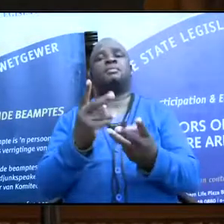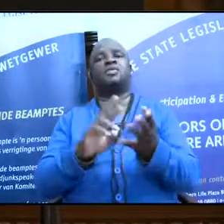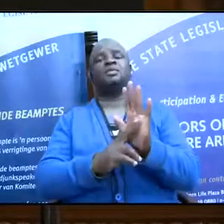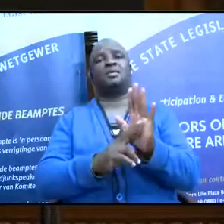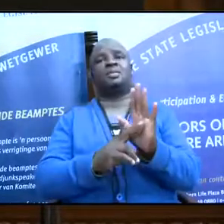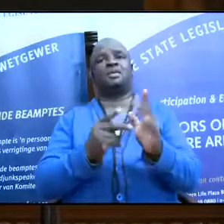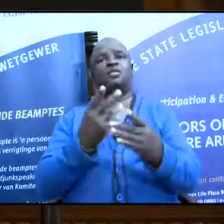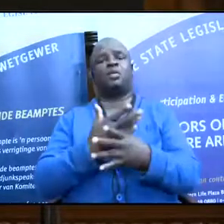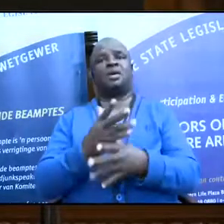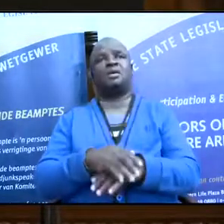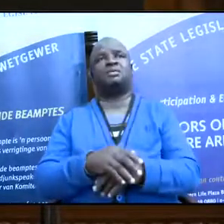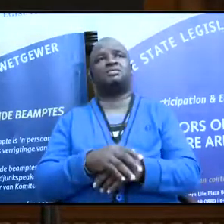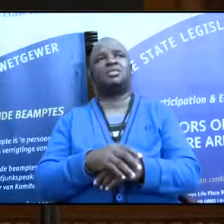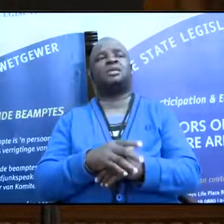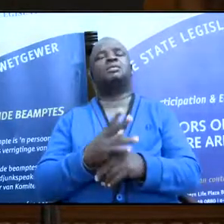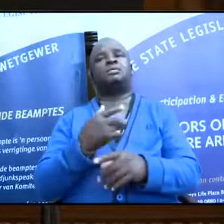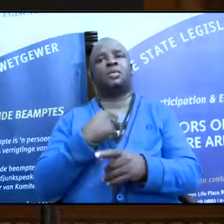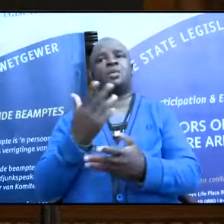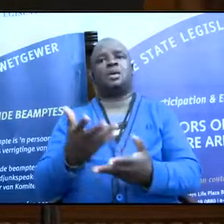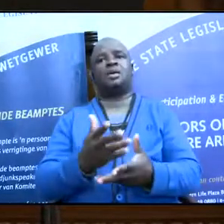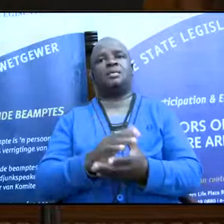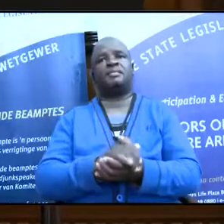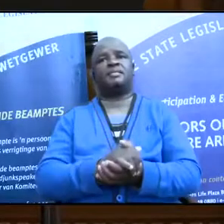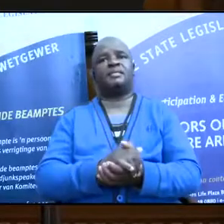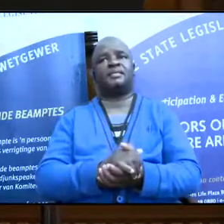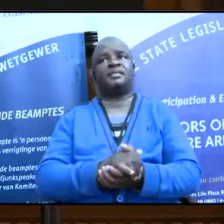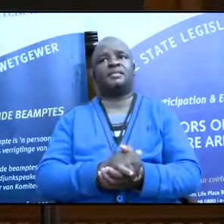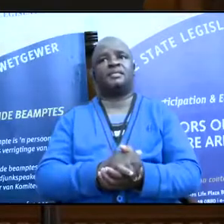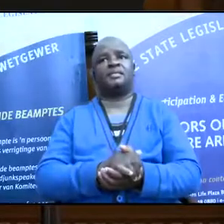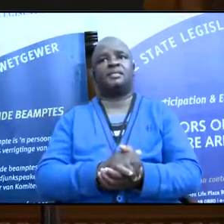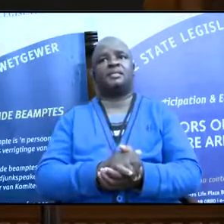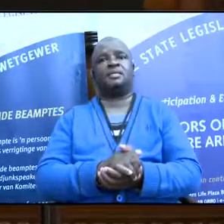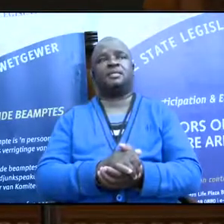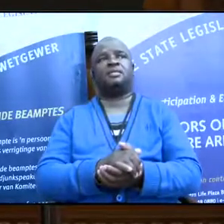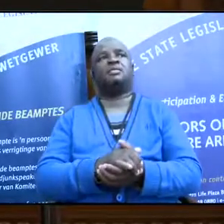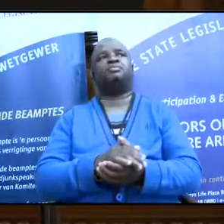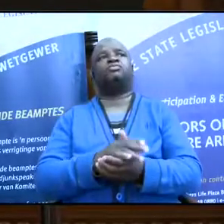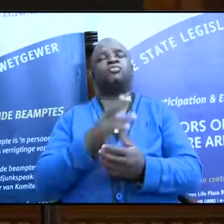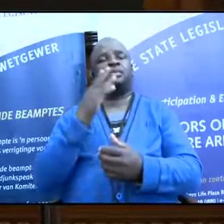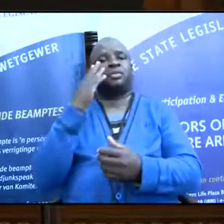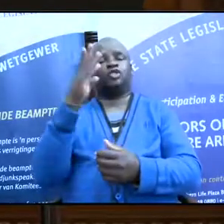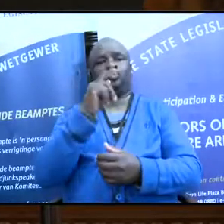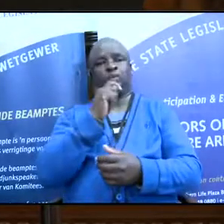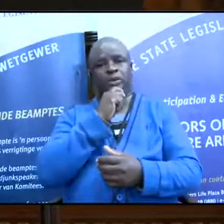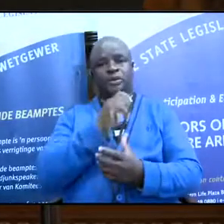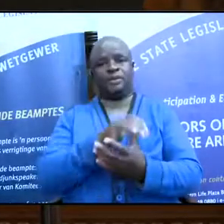us you are welcome and good morning